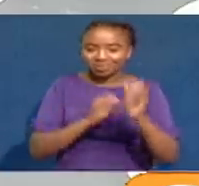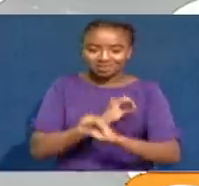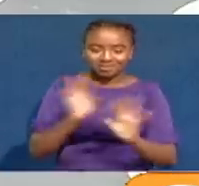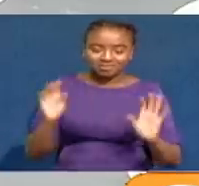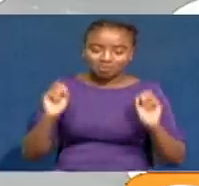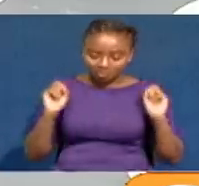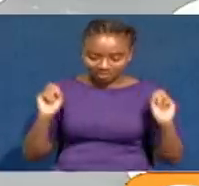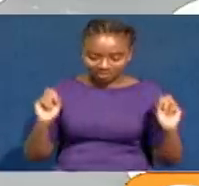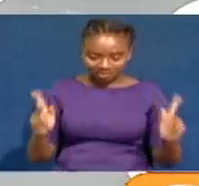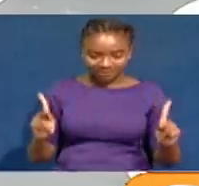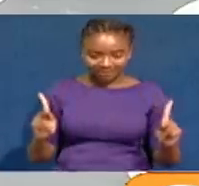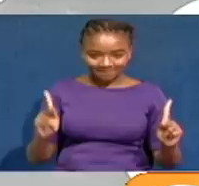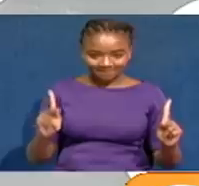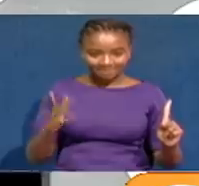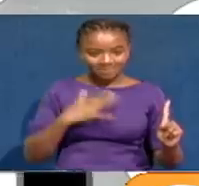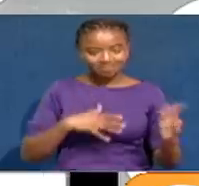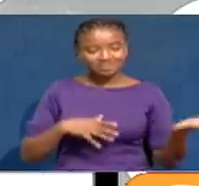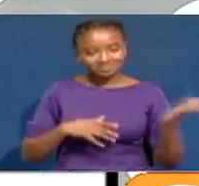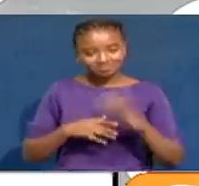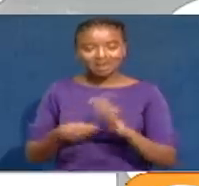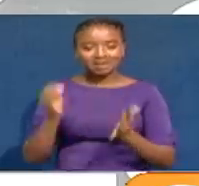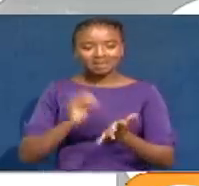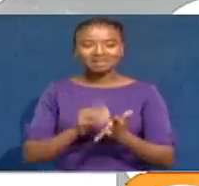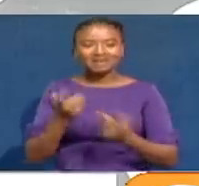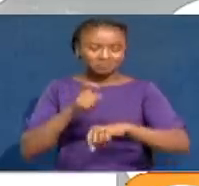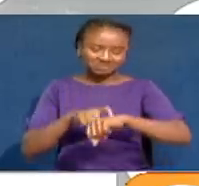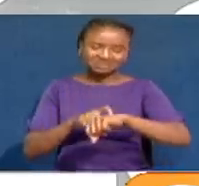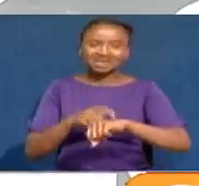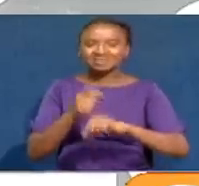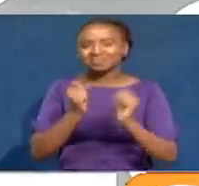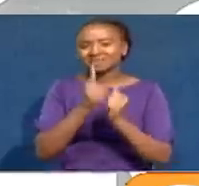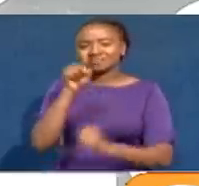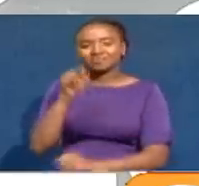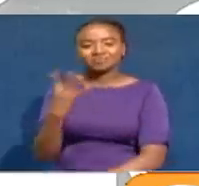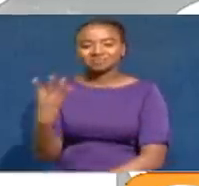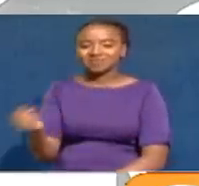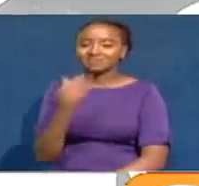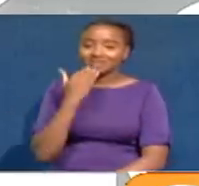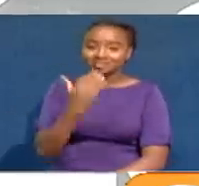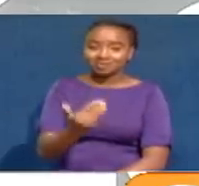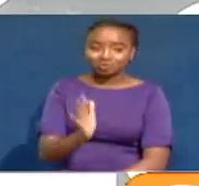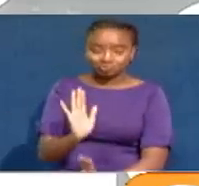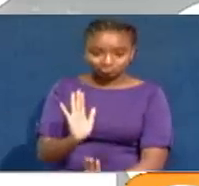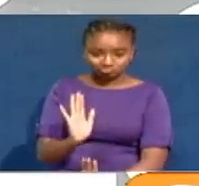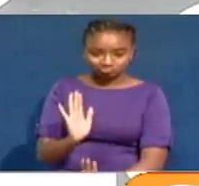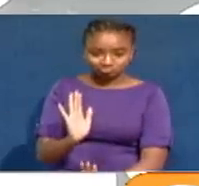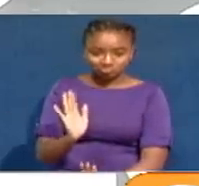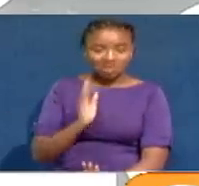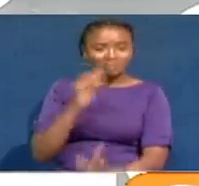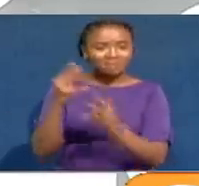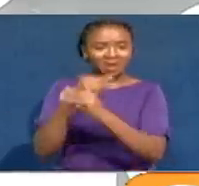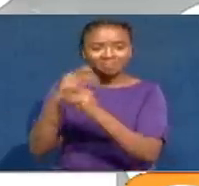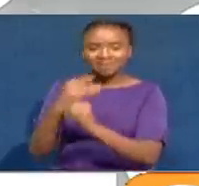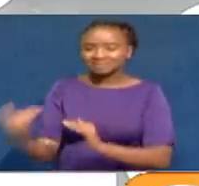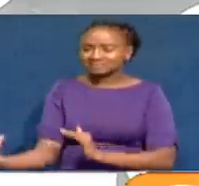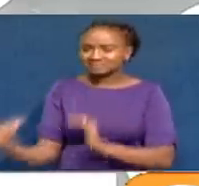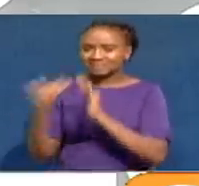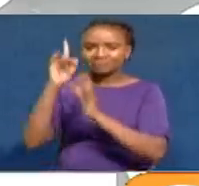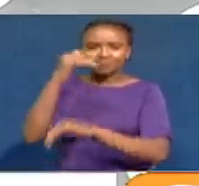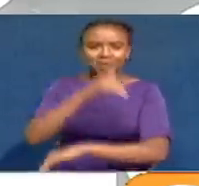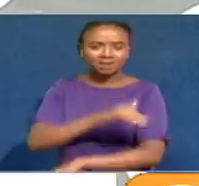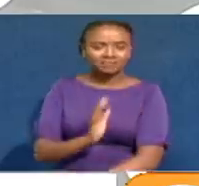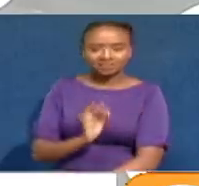now. No, I agree. We'll have to come back and debate. It's quarter to 12. We have to go. We have to go. Thank you, gentlemen. Wow. That's a lot of mathematics to bear for one